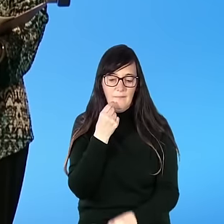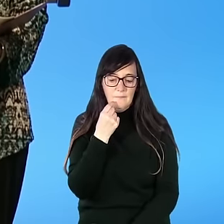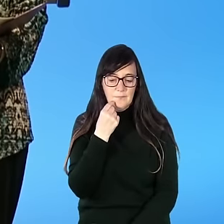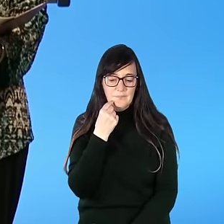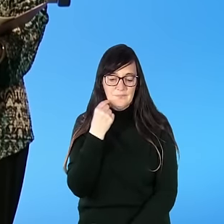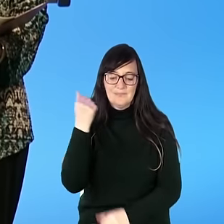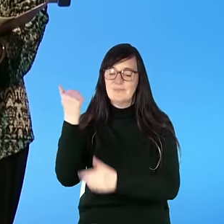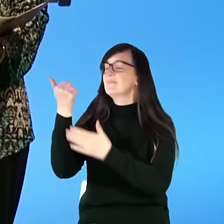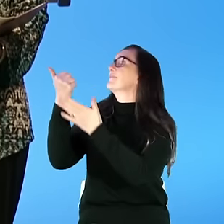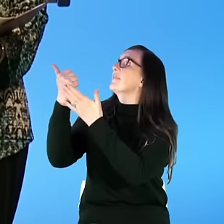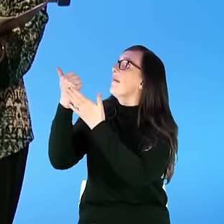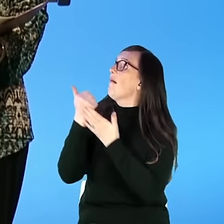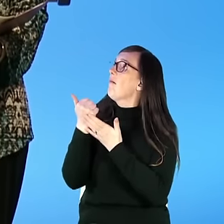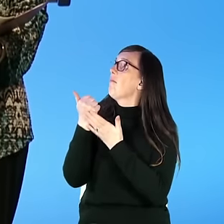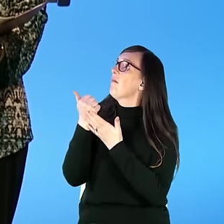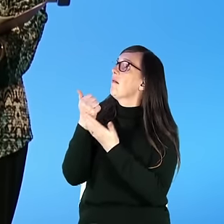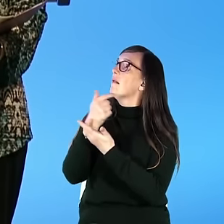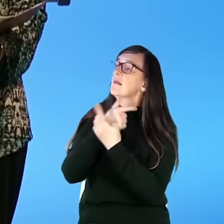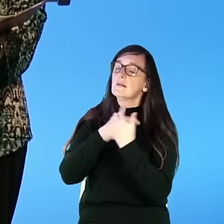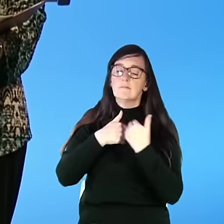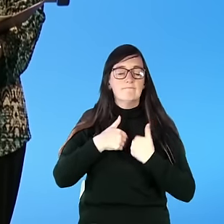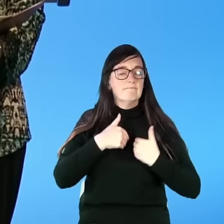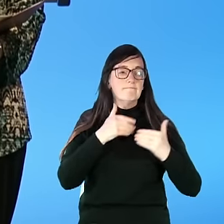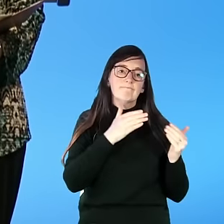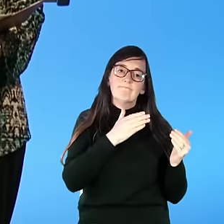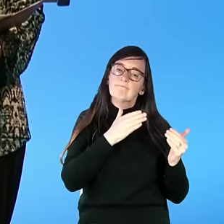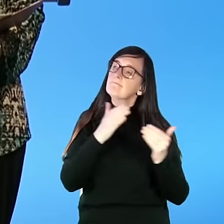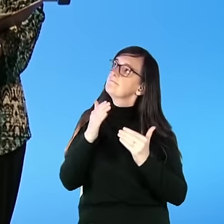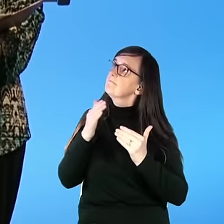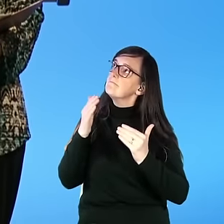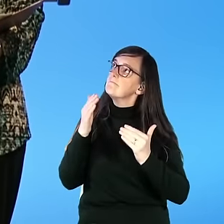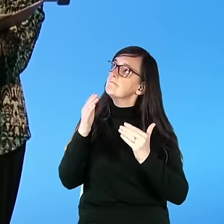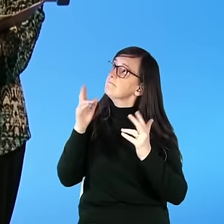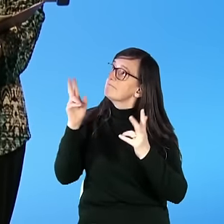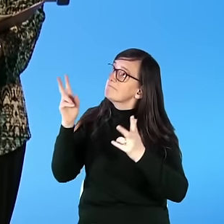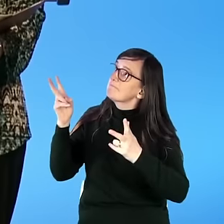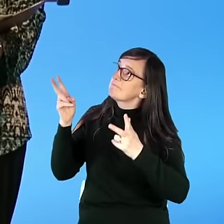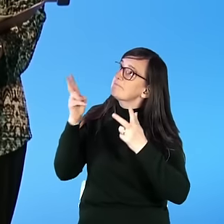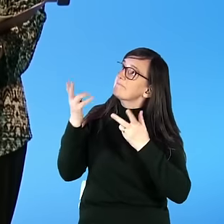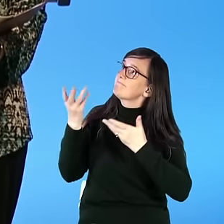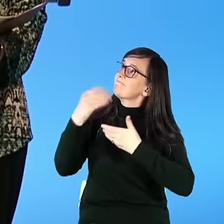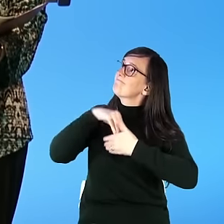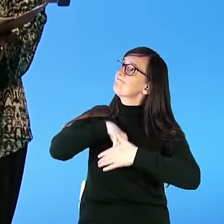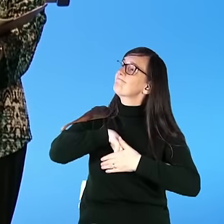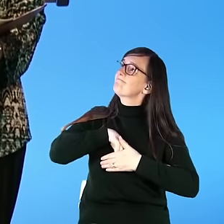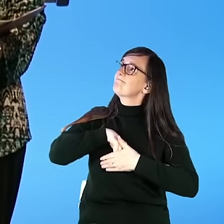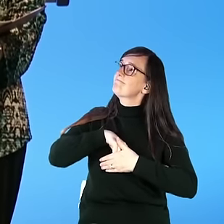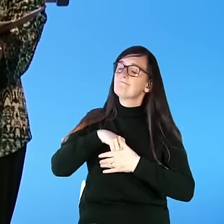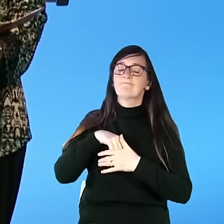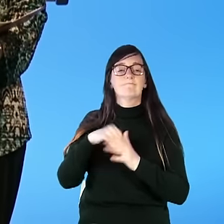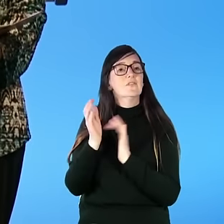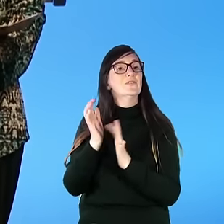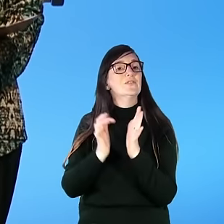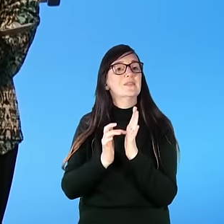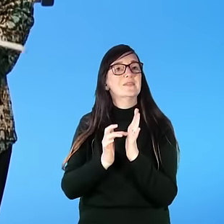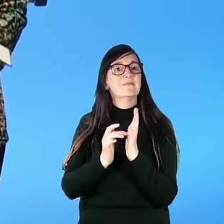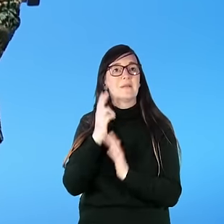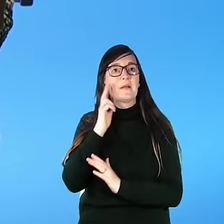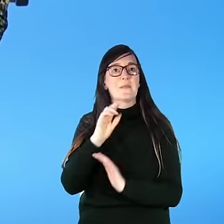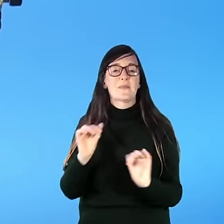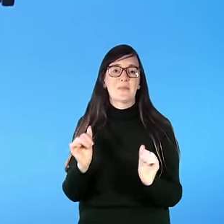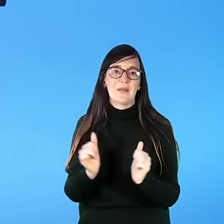our hearts to you and hear what you will speak. In Jesus' name, amen.